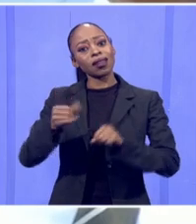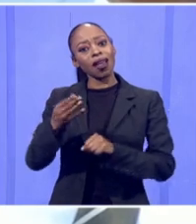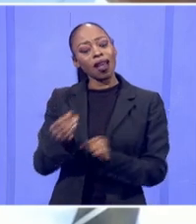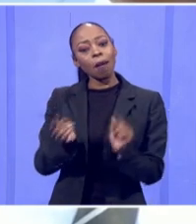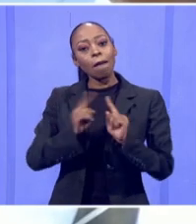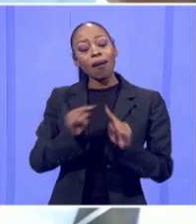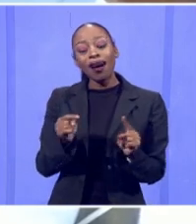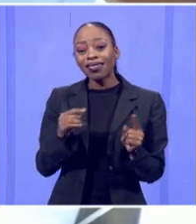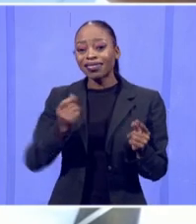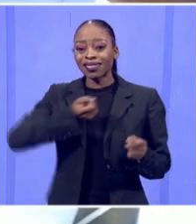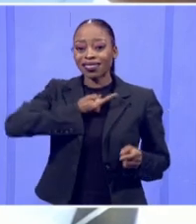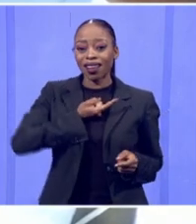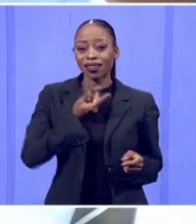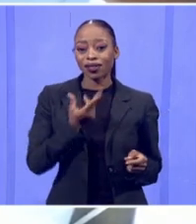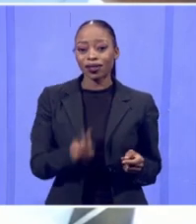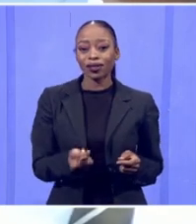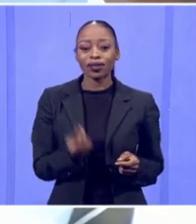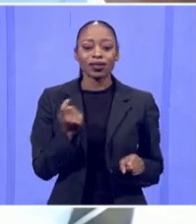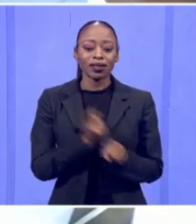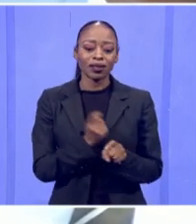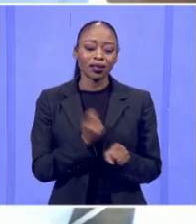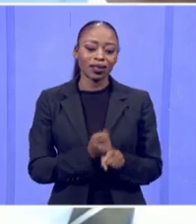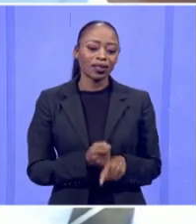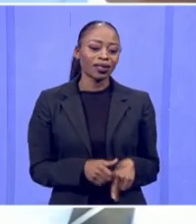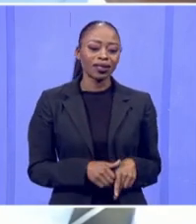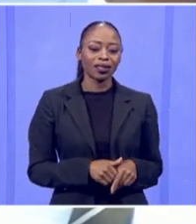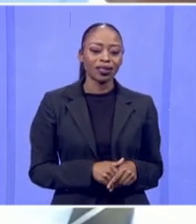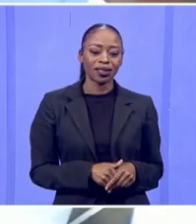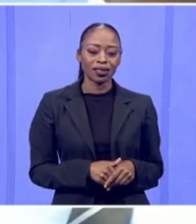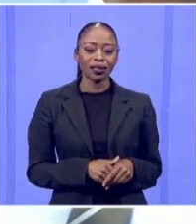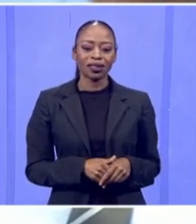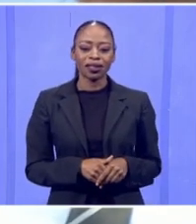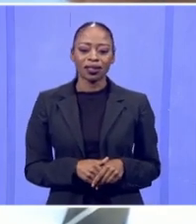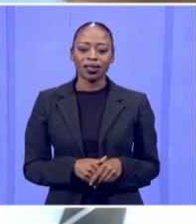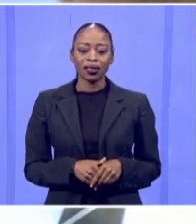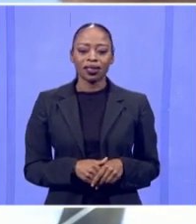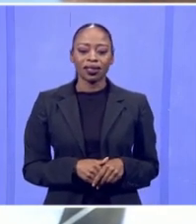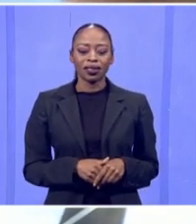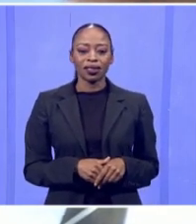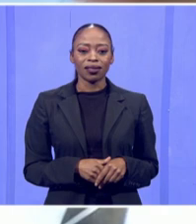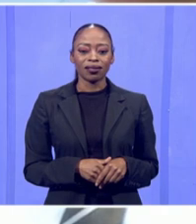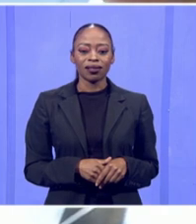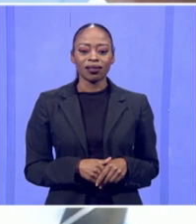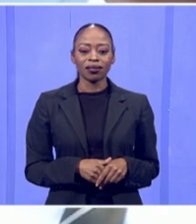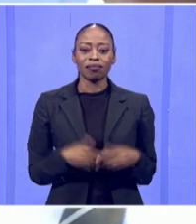manually, this is Kathy said to me. As is Kathy said,